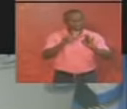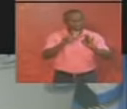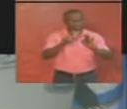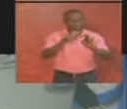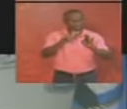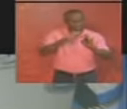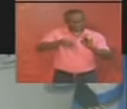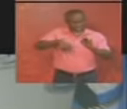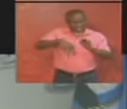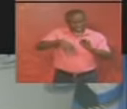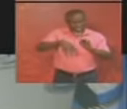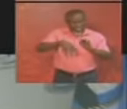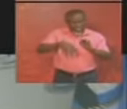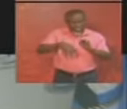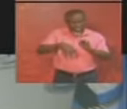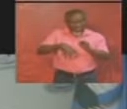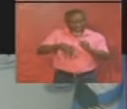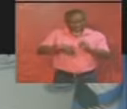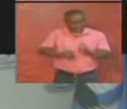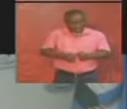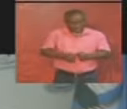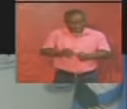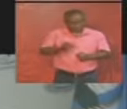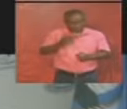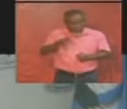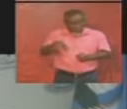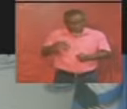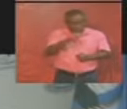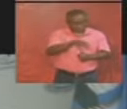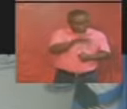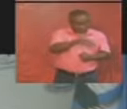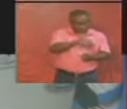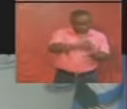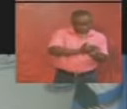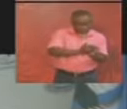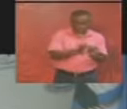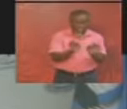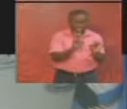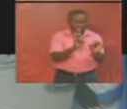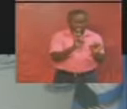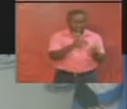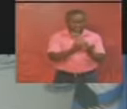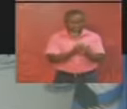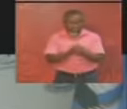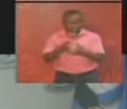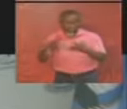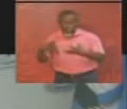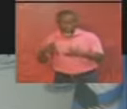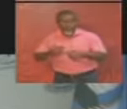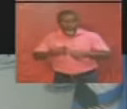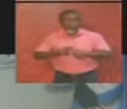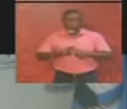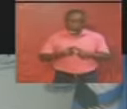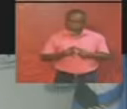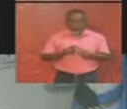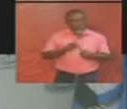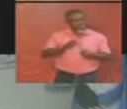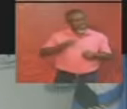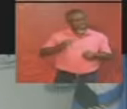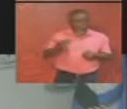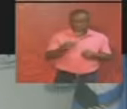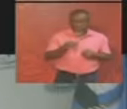currently have no cases, but there's free movement of persons throughout the island. And it's basically the same principle. Whatever is